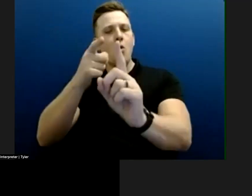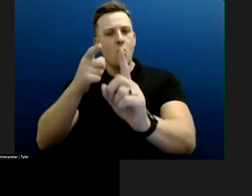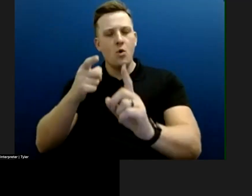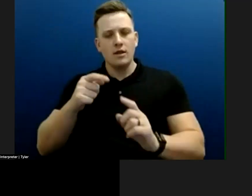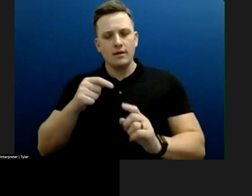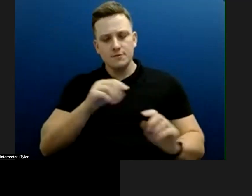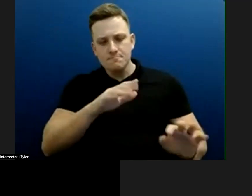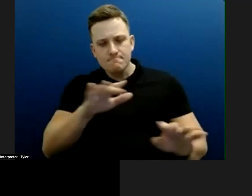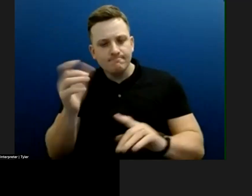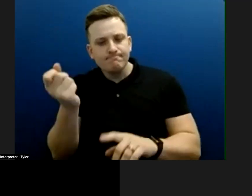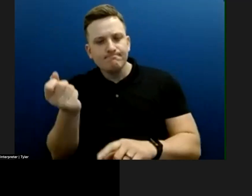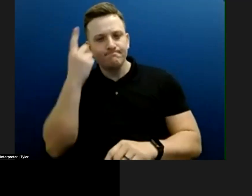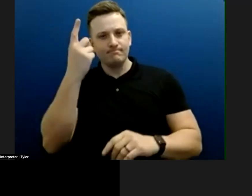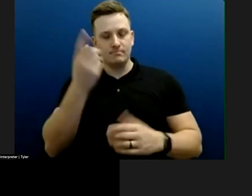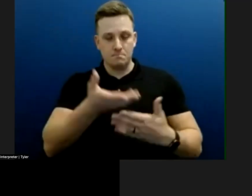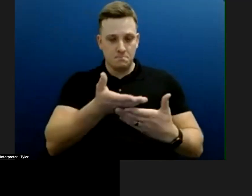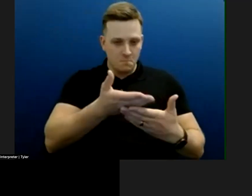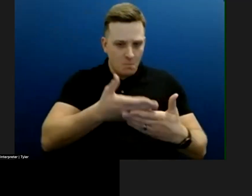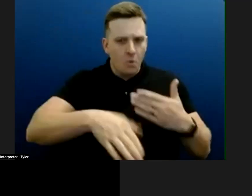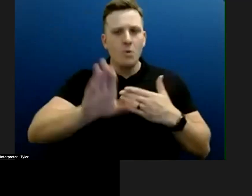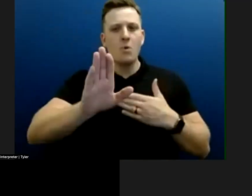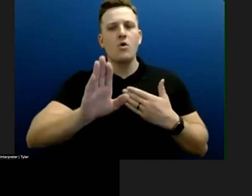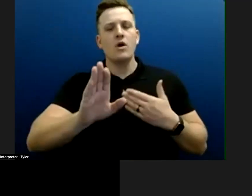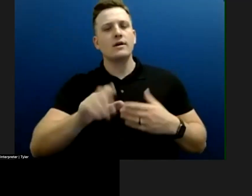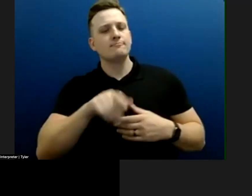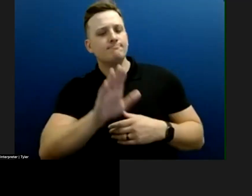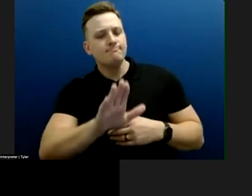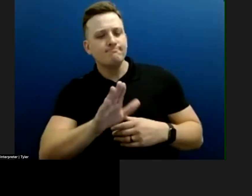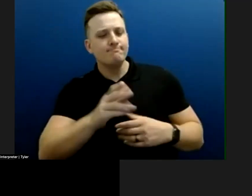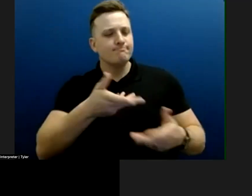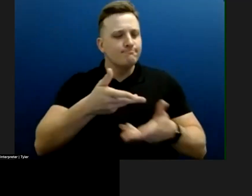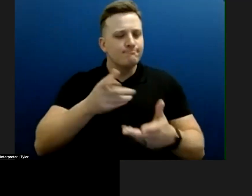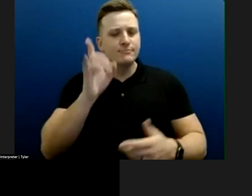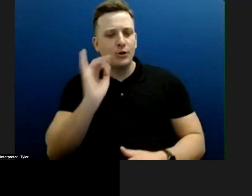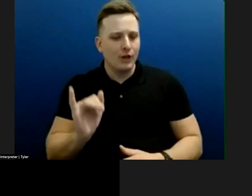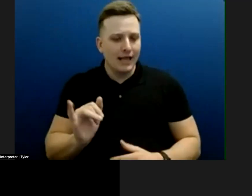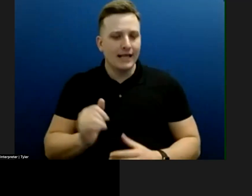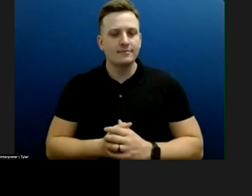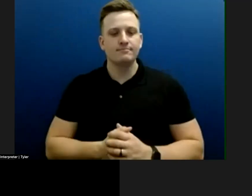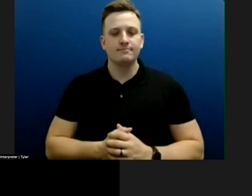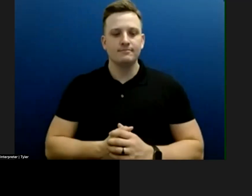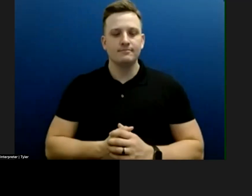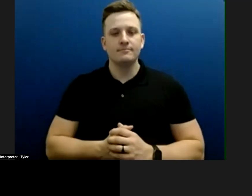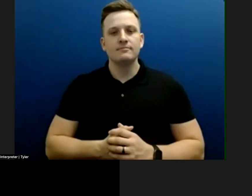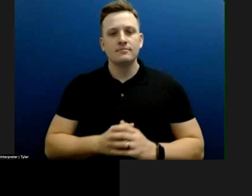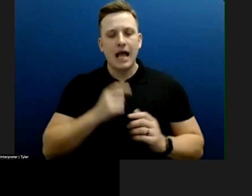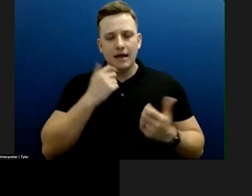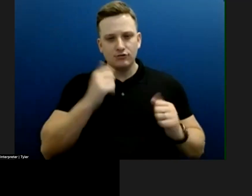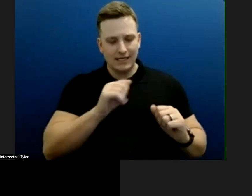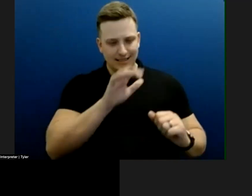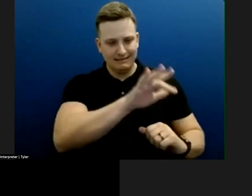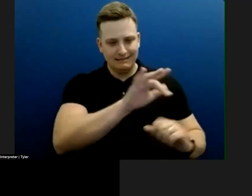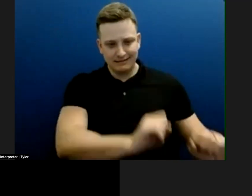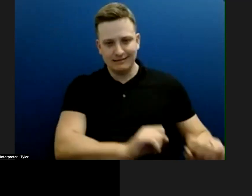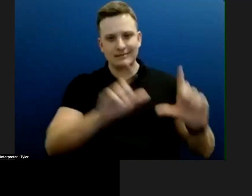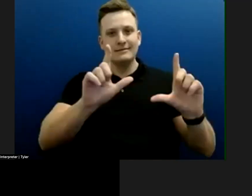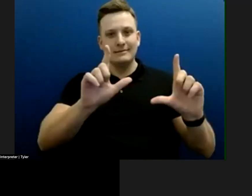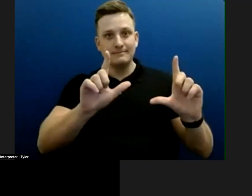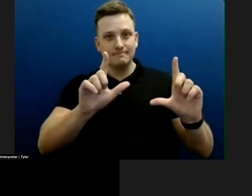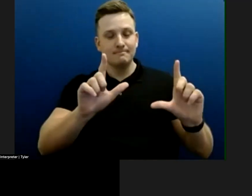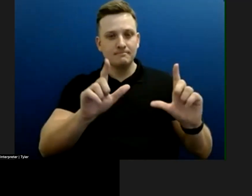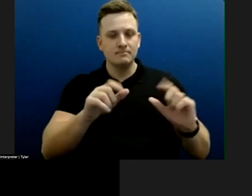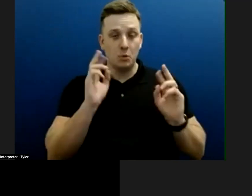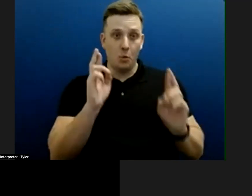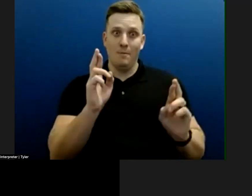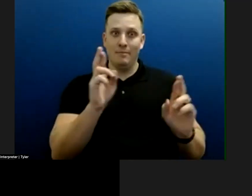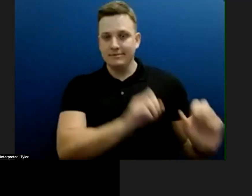early moments of life. So I'm just going to find the right clip, and hopefully once I find